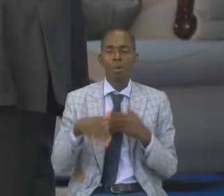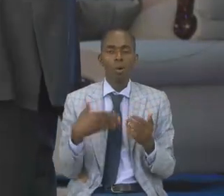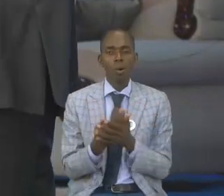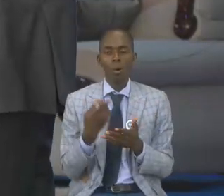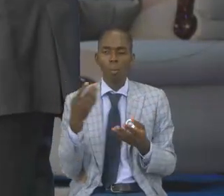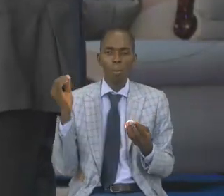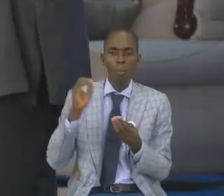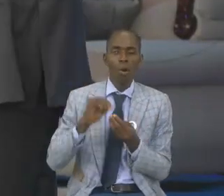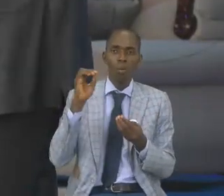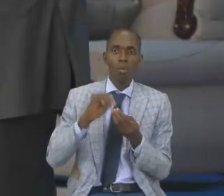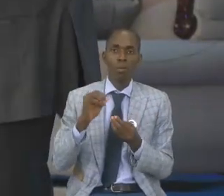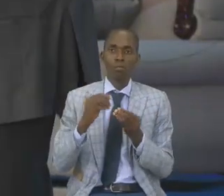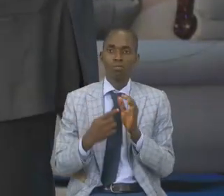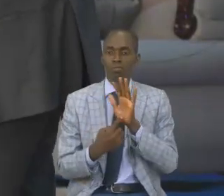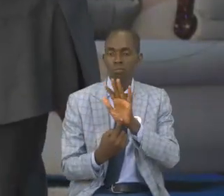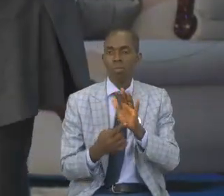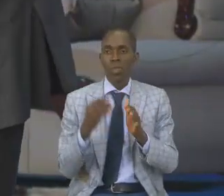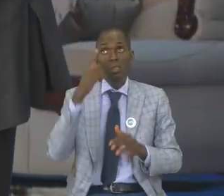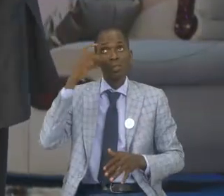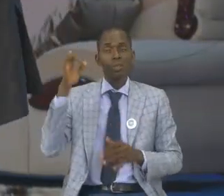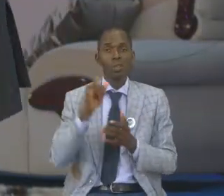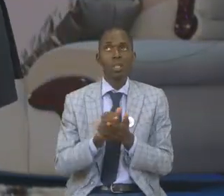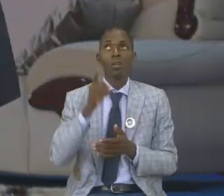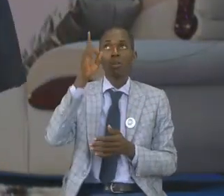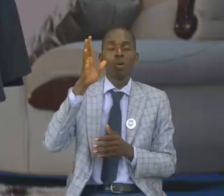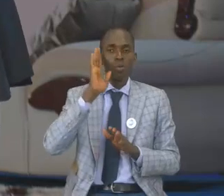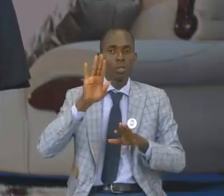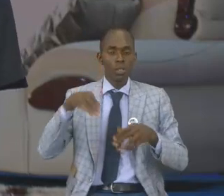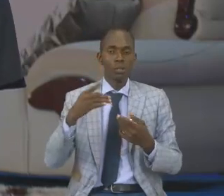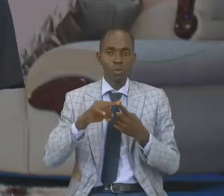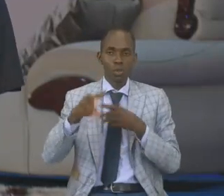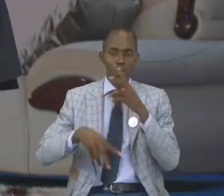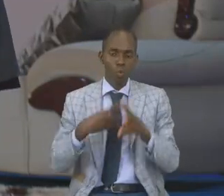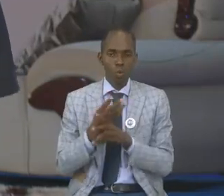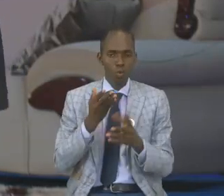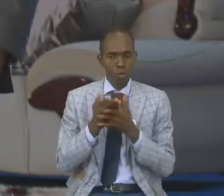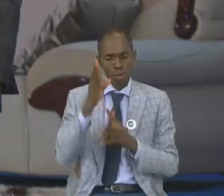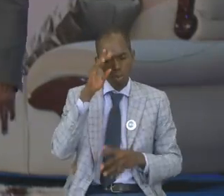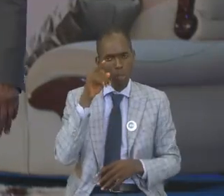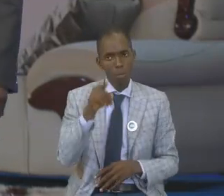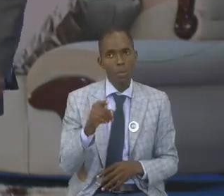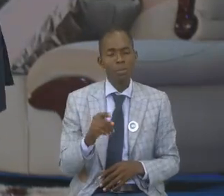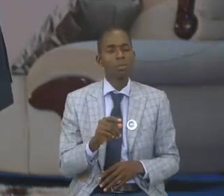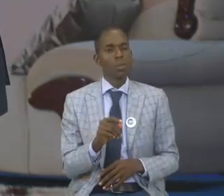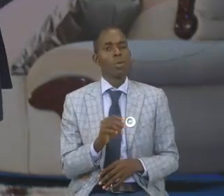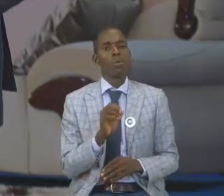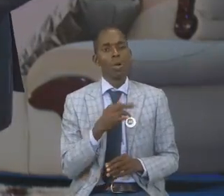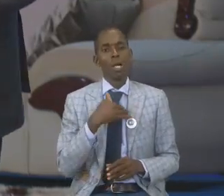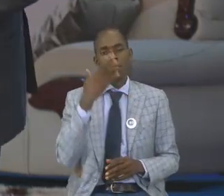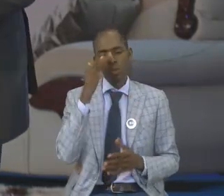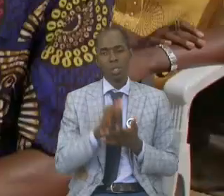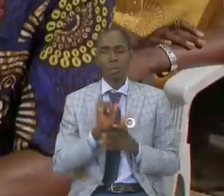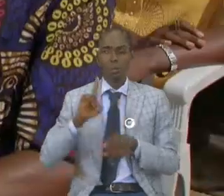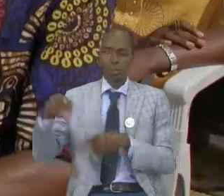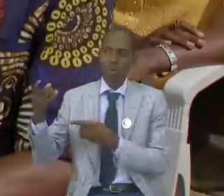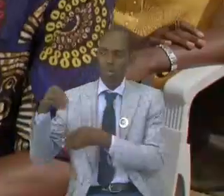that God will give to the world through him. I'll go in there, I'll come back again. You'll come back